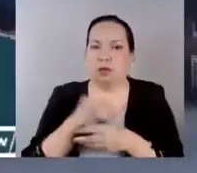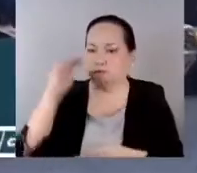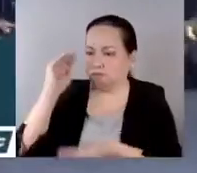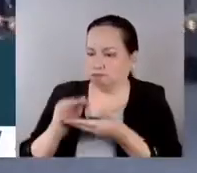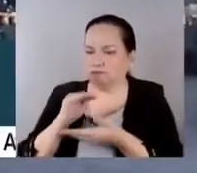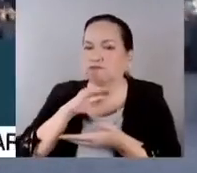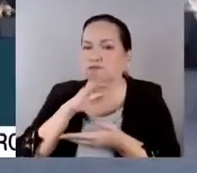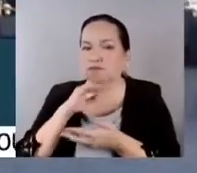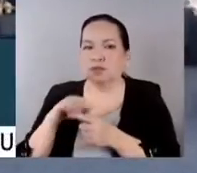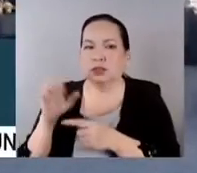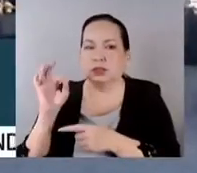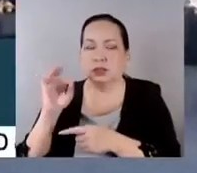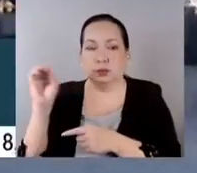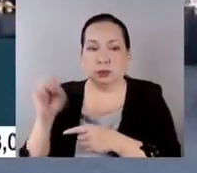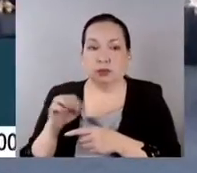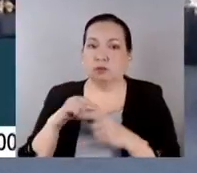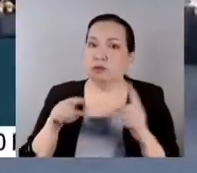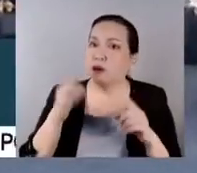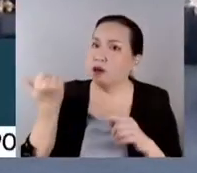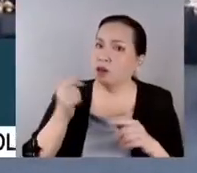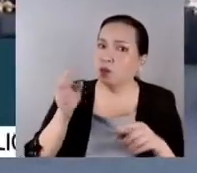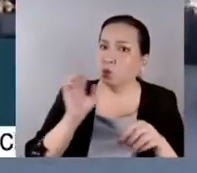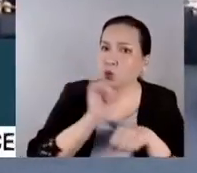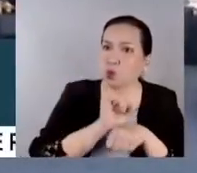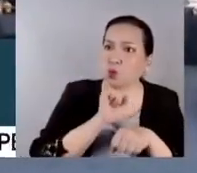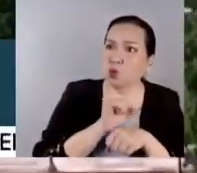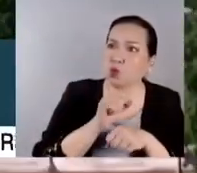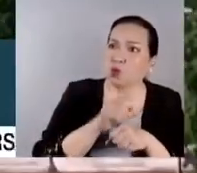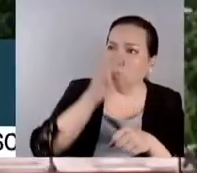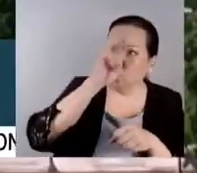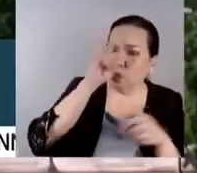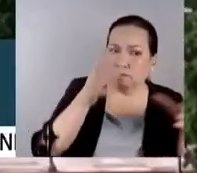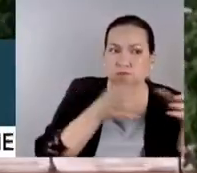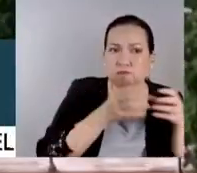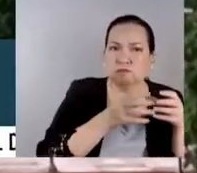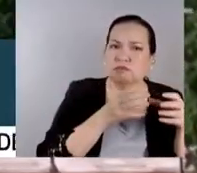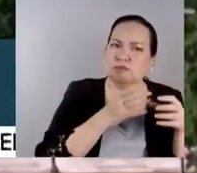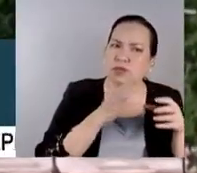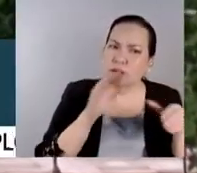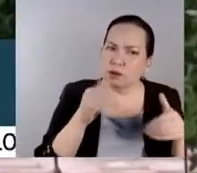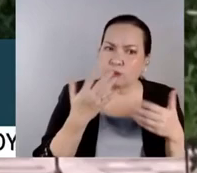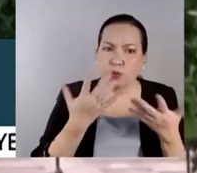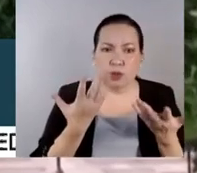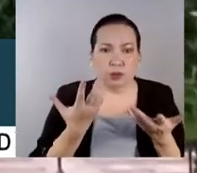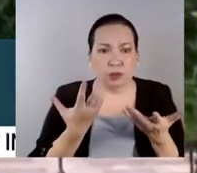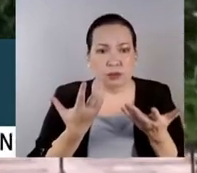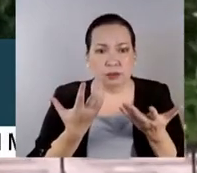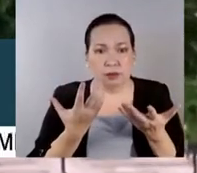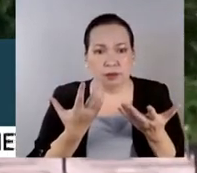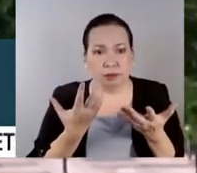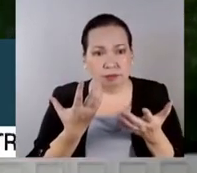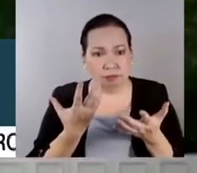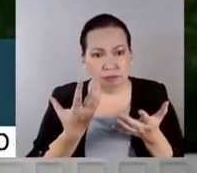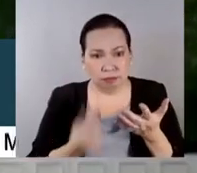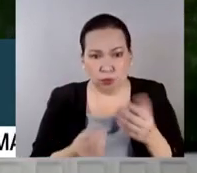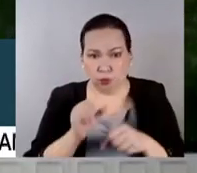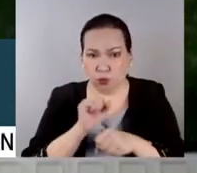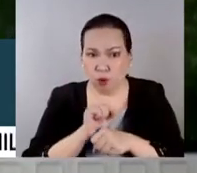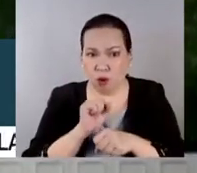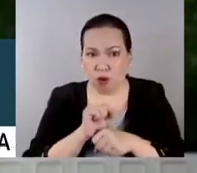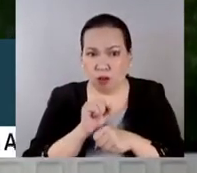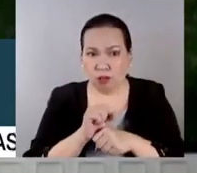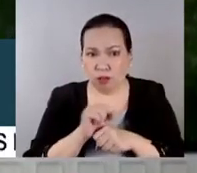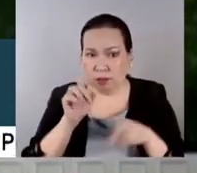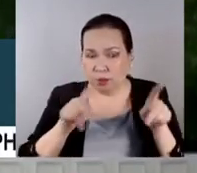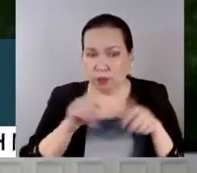leaders, more automation means fewer jobs. And they have found an ally in the White House.